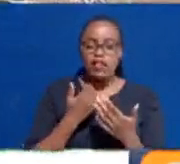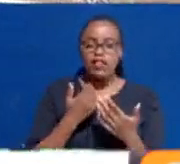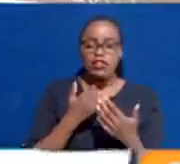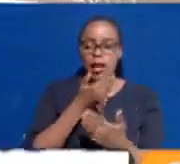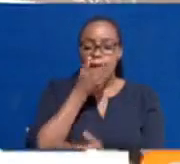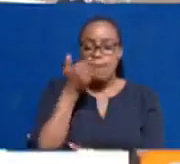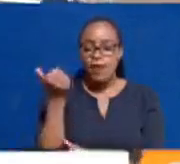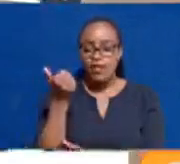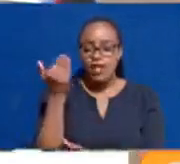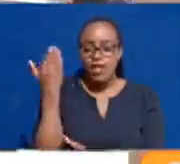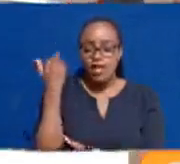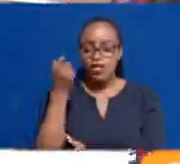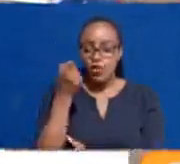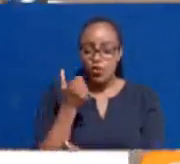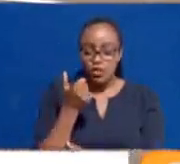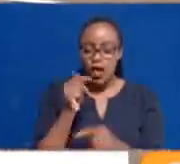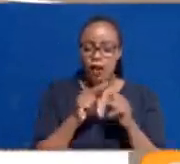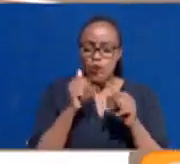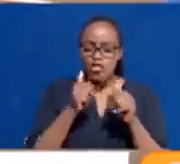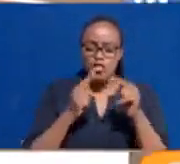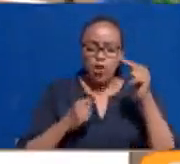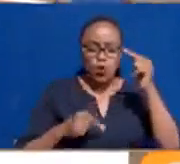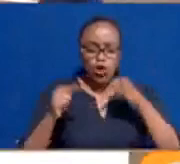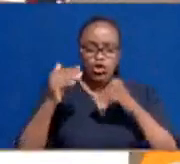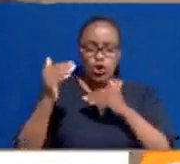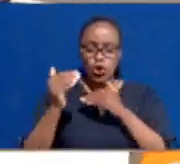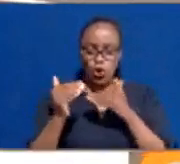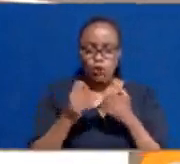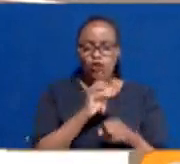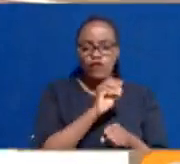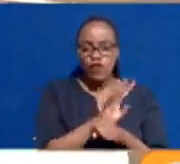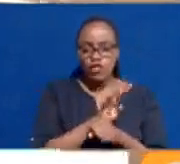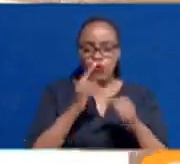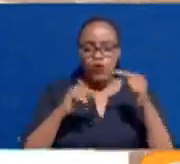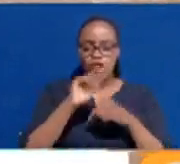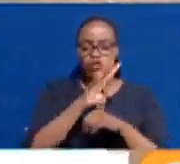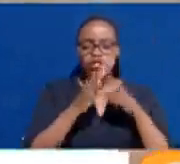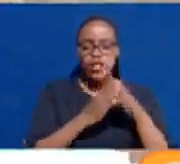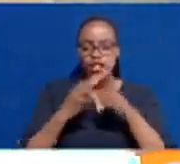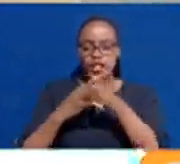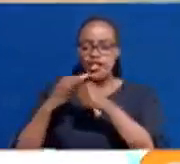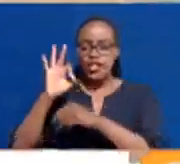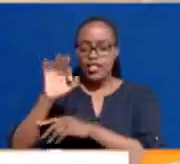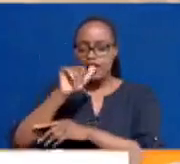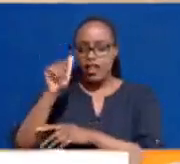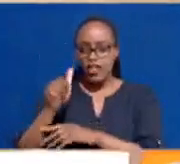had a better last quarter, MAB narrowly won it 17-14 to win the match 59-83. In